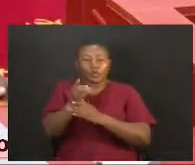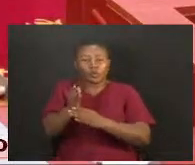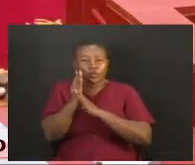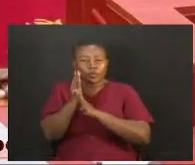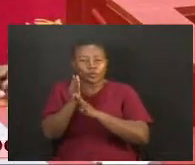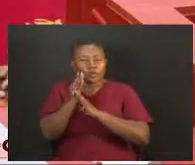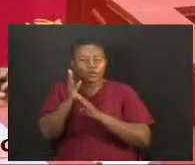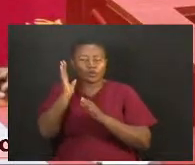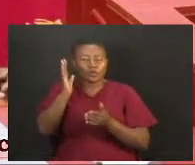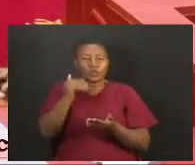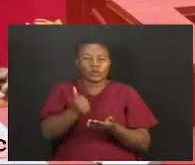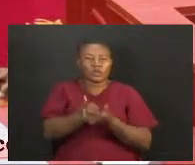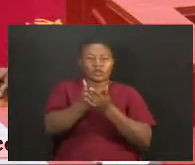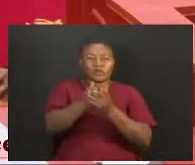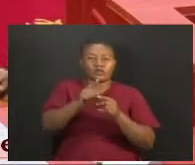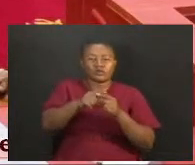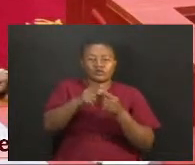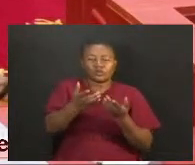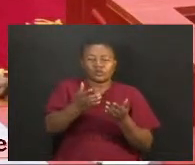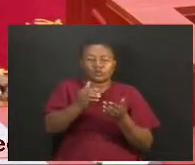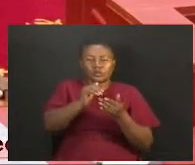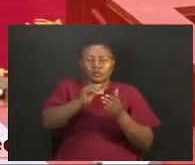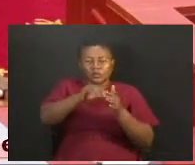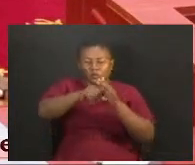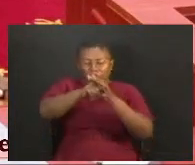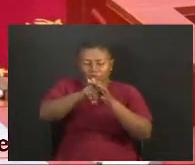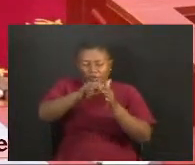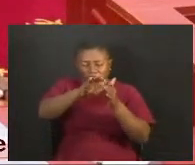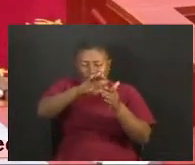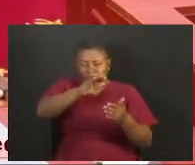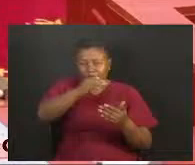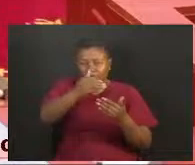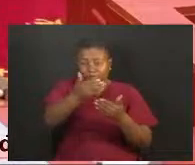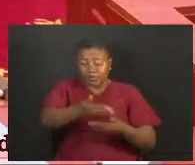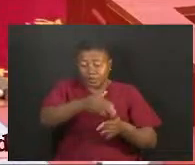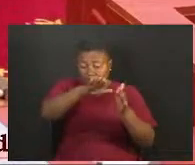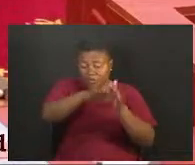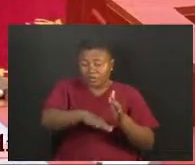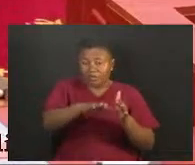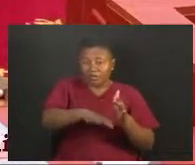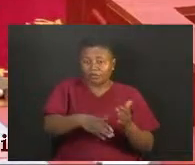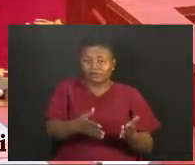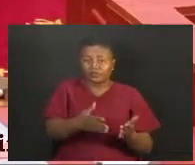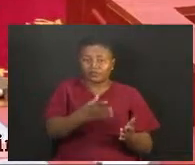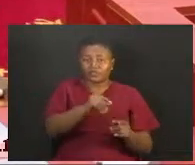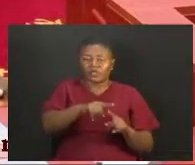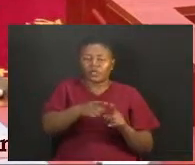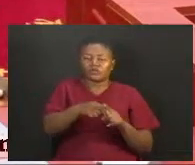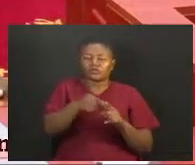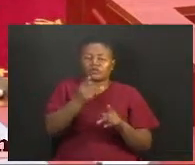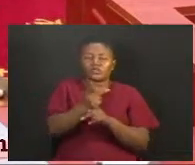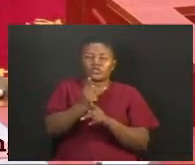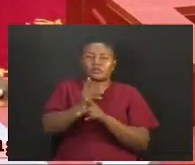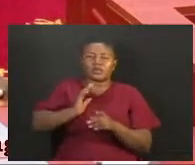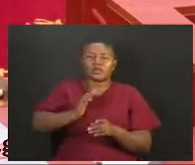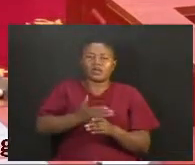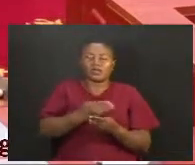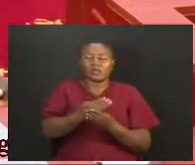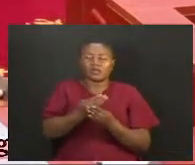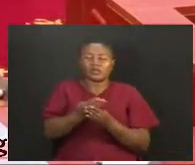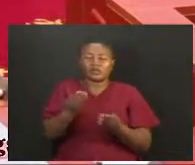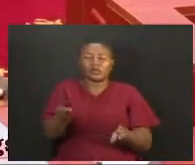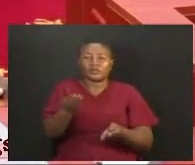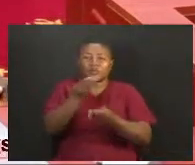to reducing inflationary pressures. Right Honourable Speaker, our strategy to improve exchange rate stability will reduce